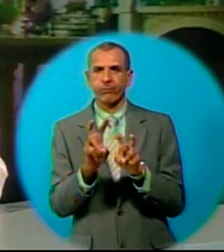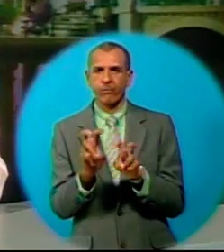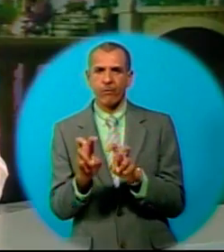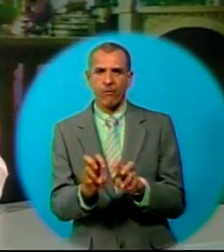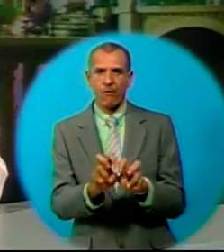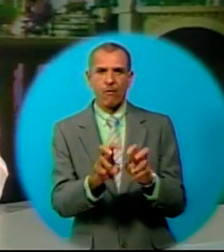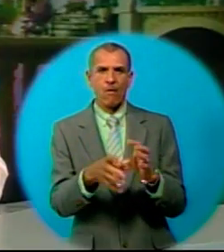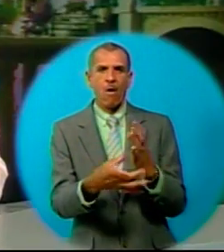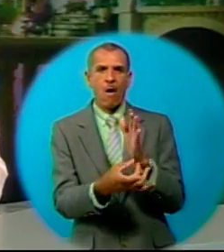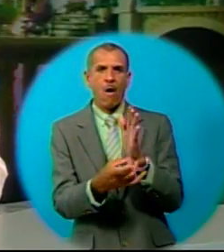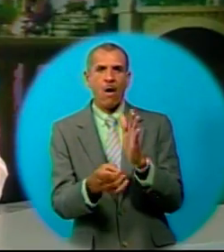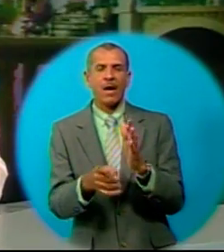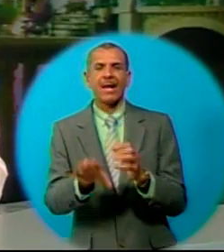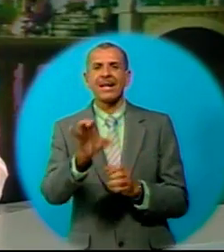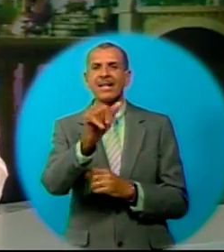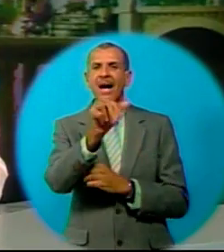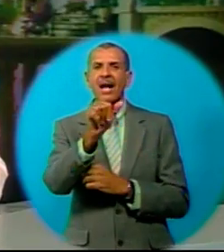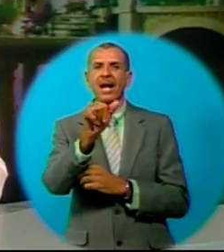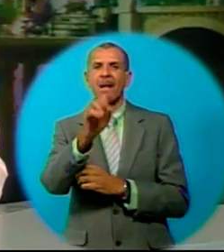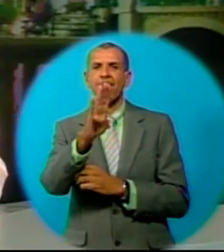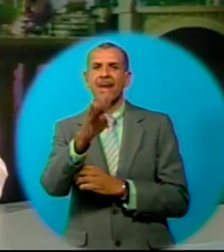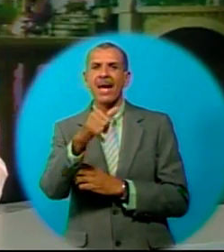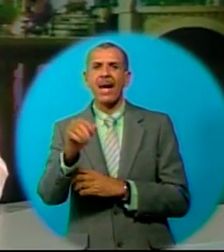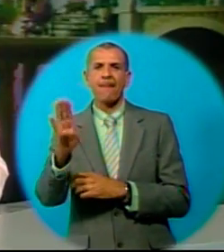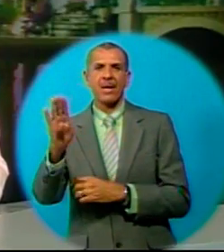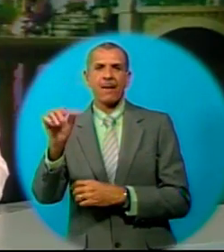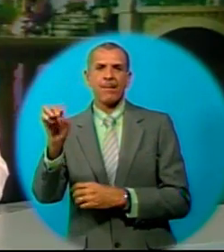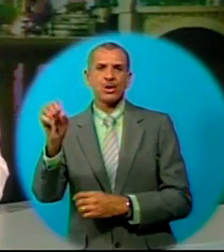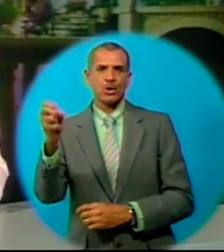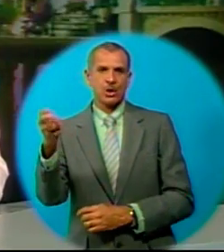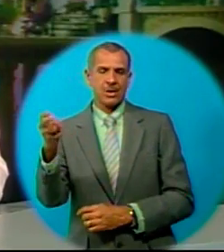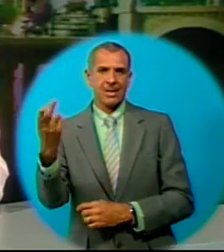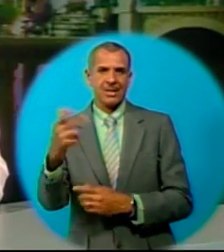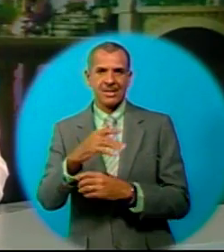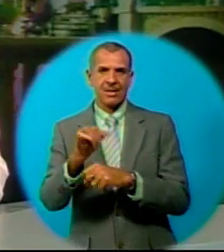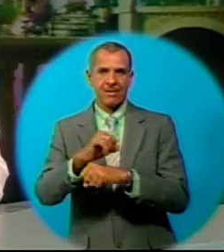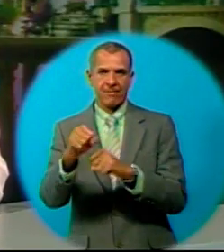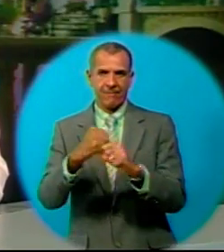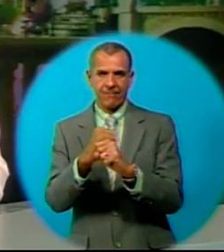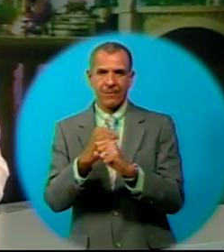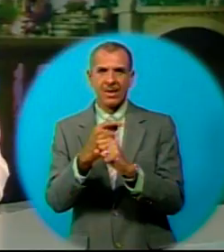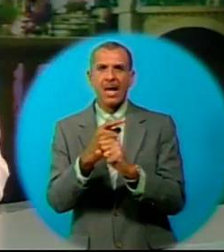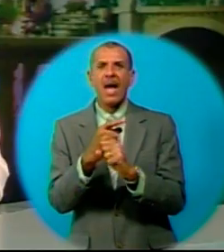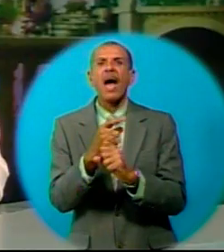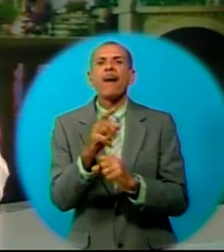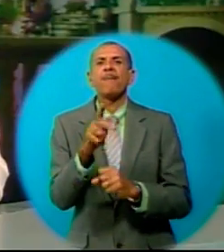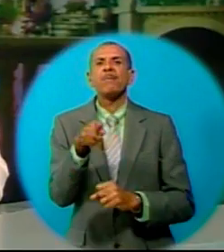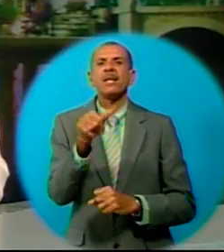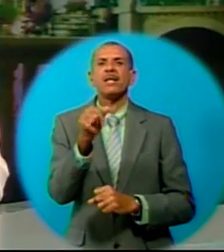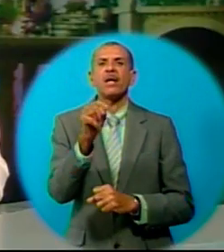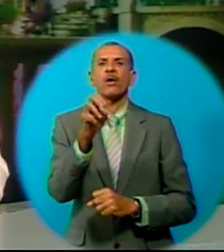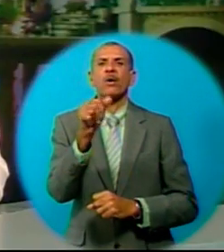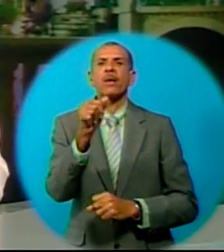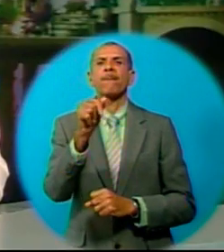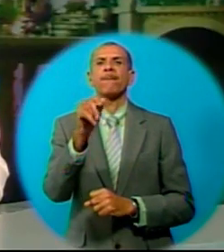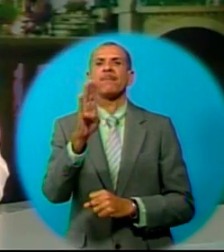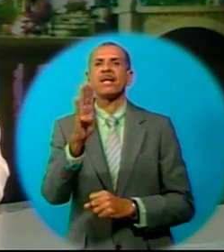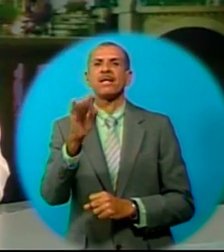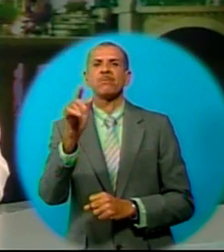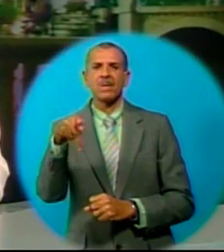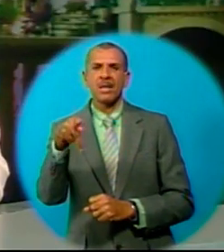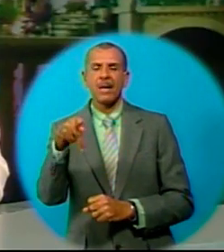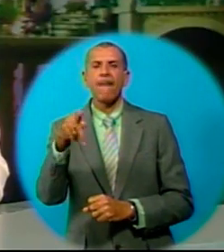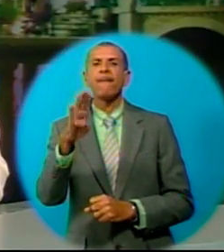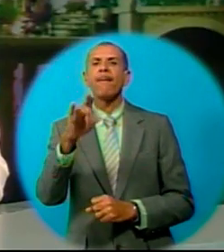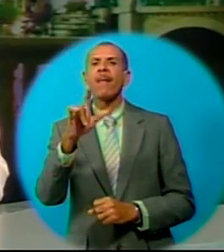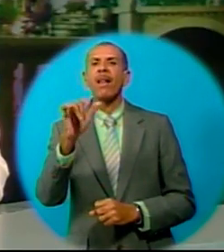two blocks, Carlisle Bay and Bimshire, earlier this year. President Petroleum, BHP Billington, Tim Cutt,